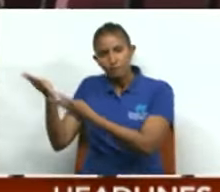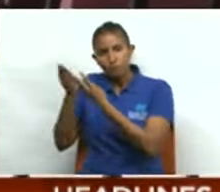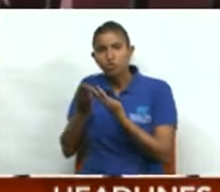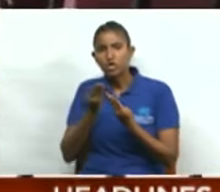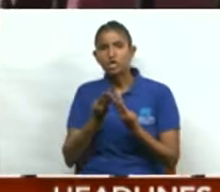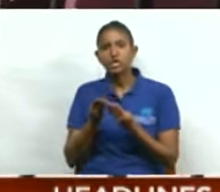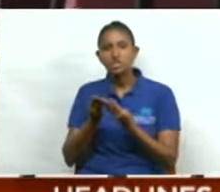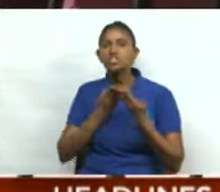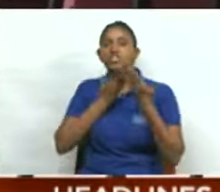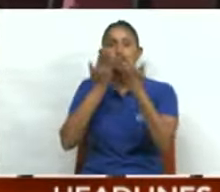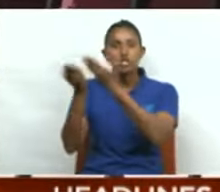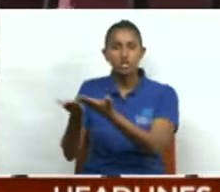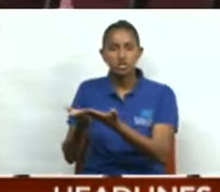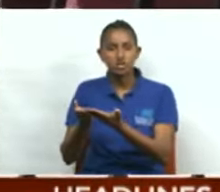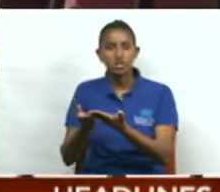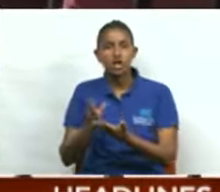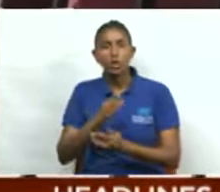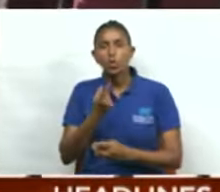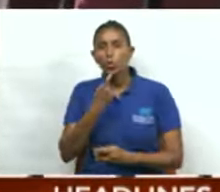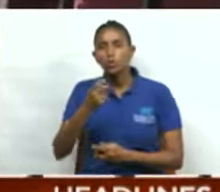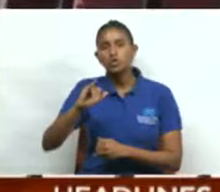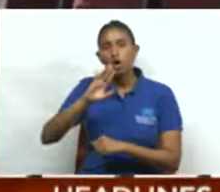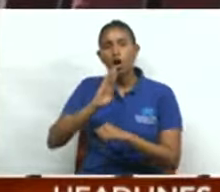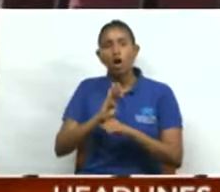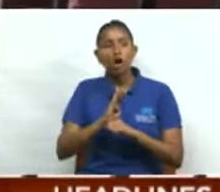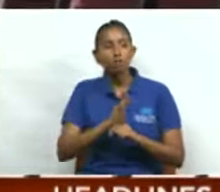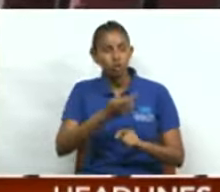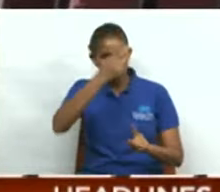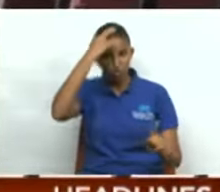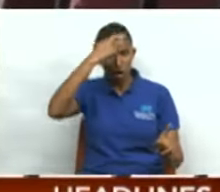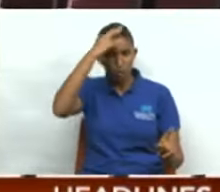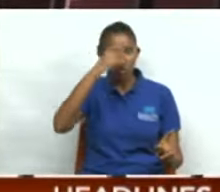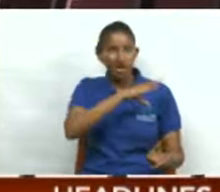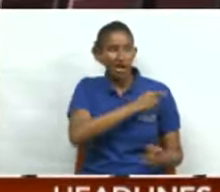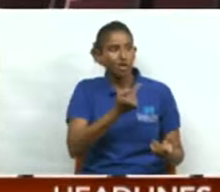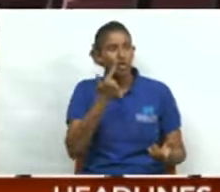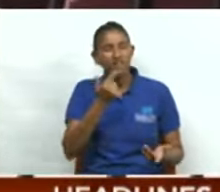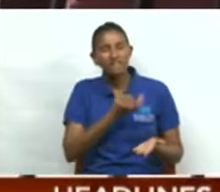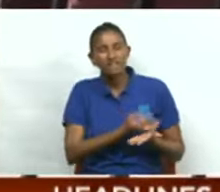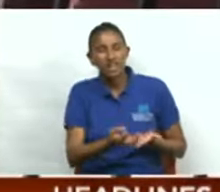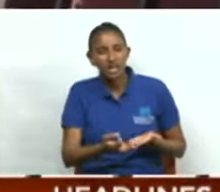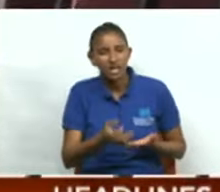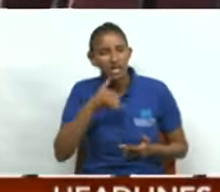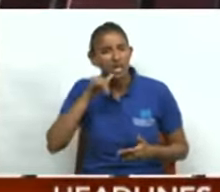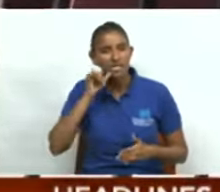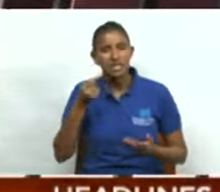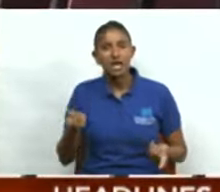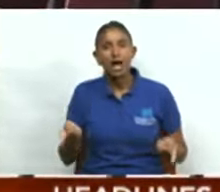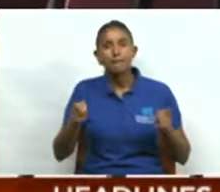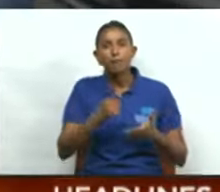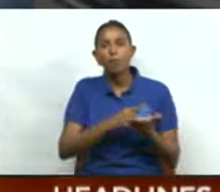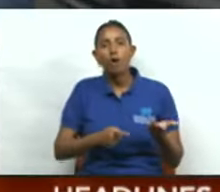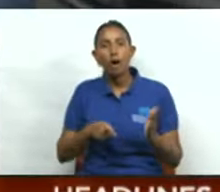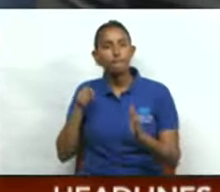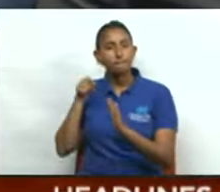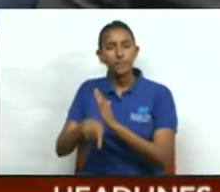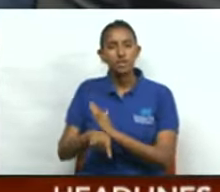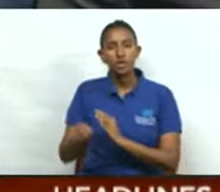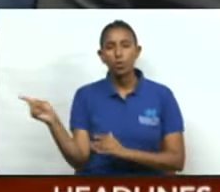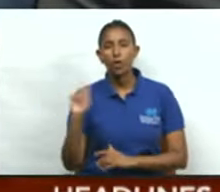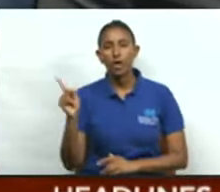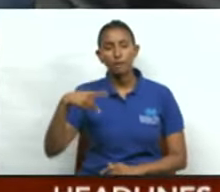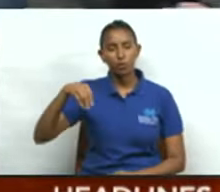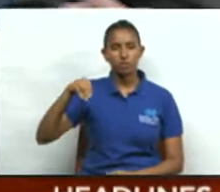failed tremendously. Up to yesterday, we had a murder in the middle of Port-au-Spin, our capital city. Meanwhile, Naparima